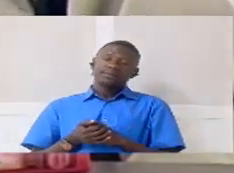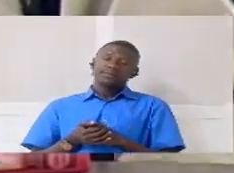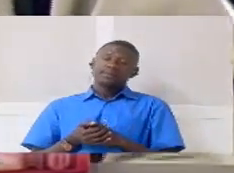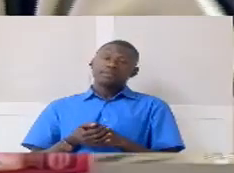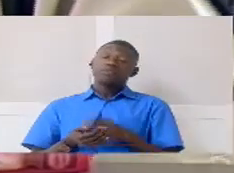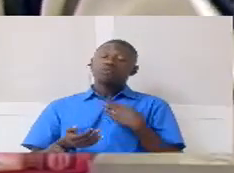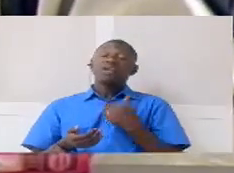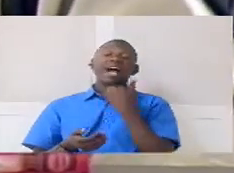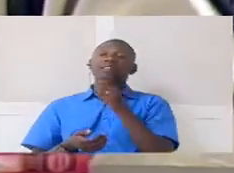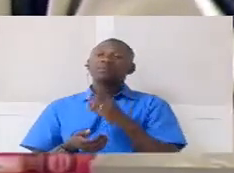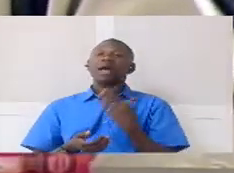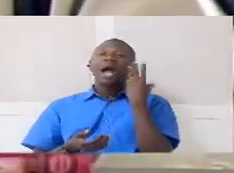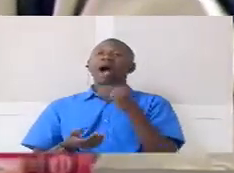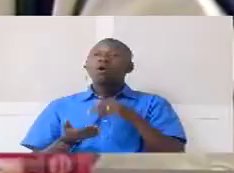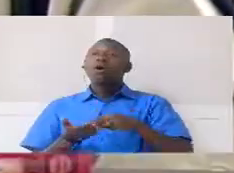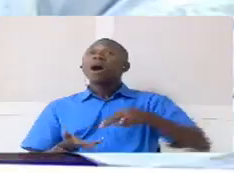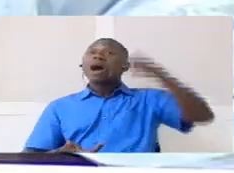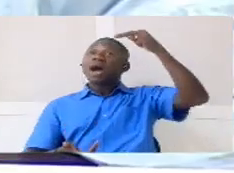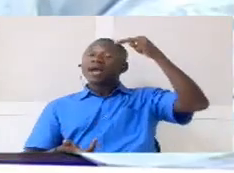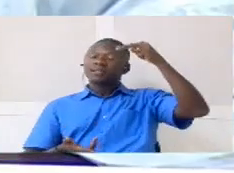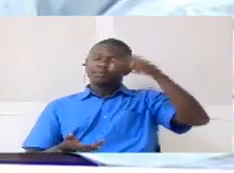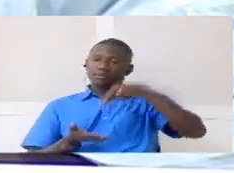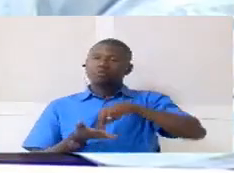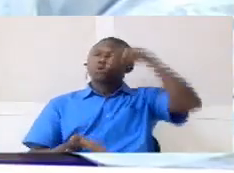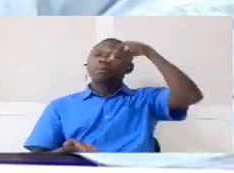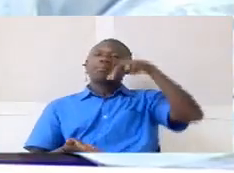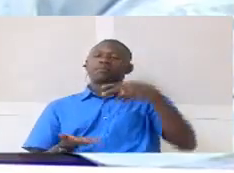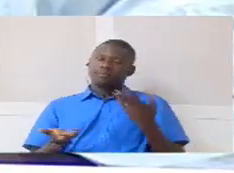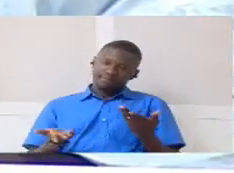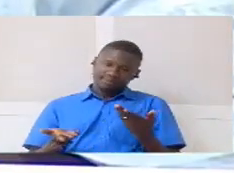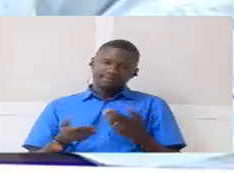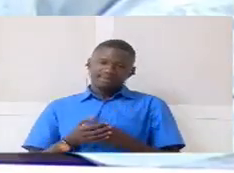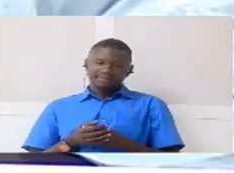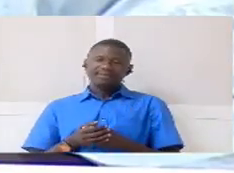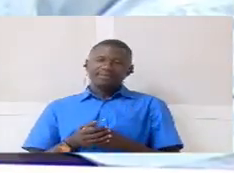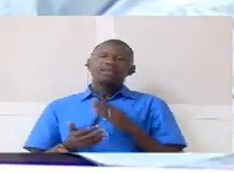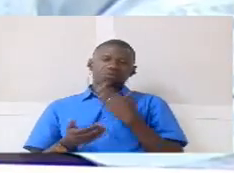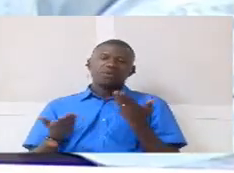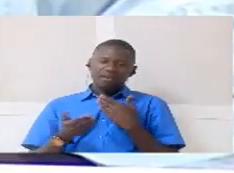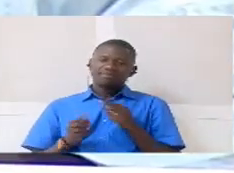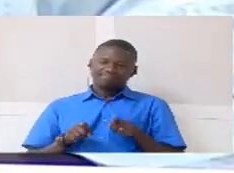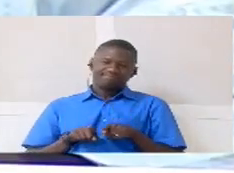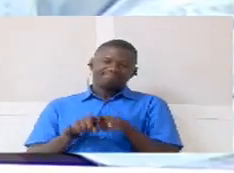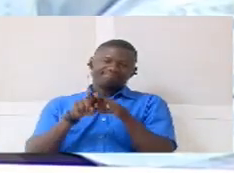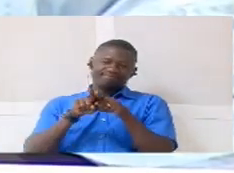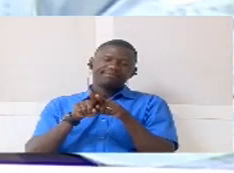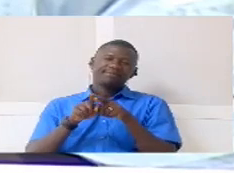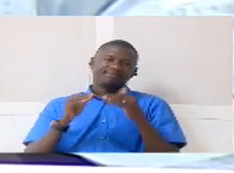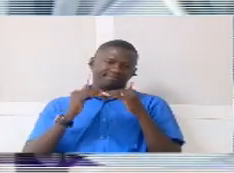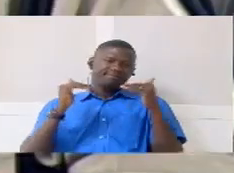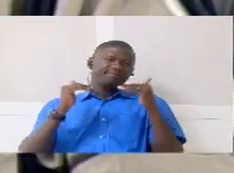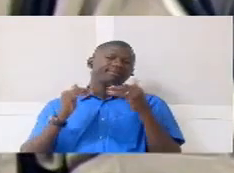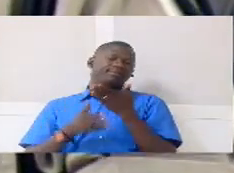over. You will ask him, how many meters am I to jump? That is where you will be in a good